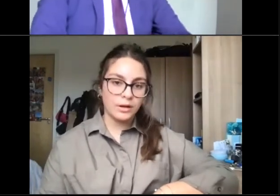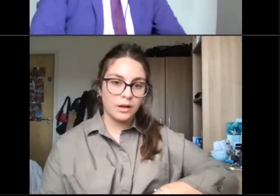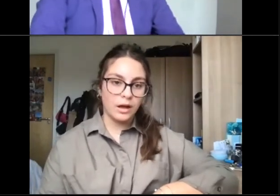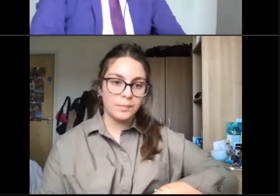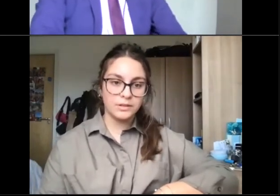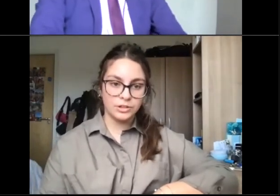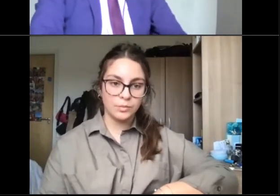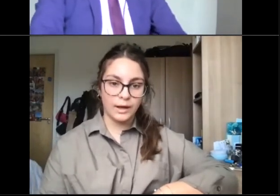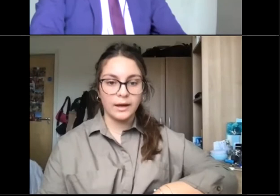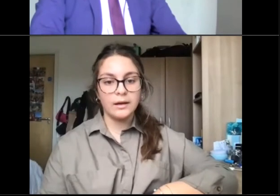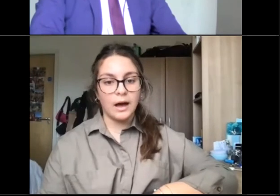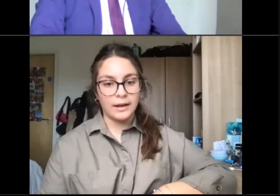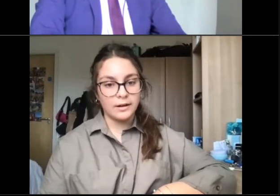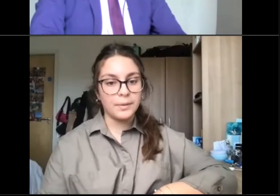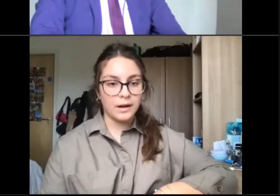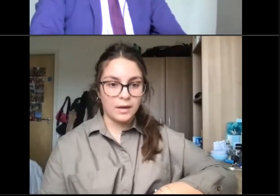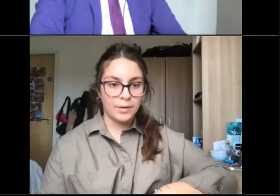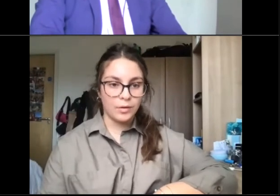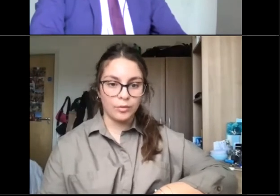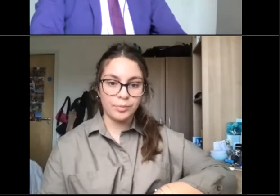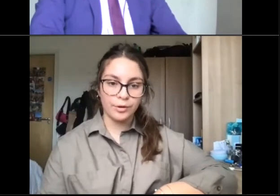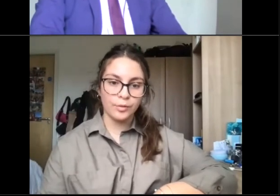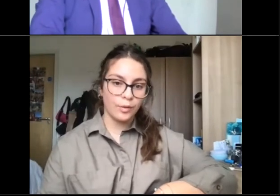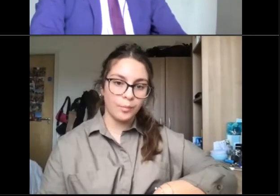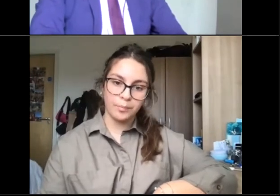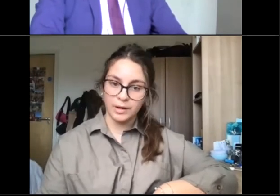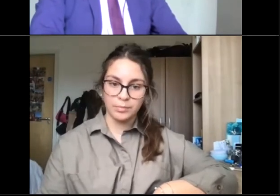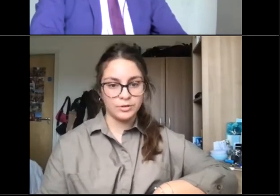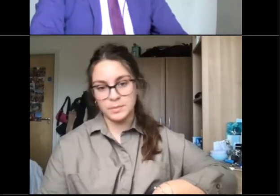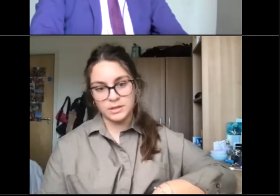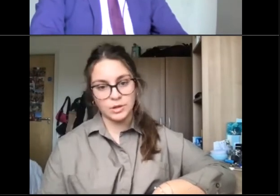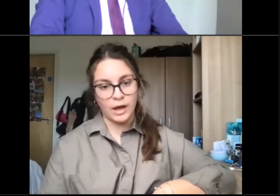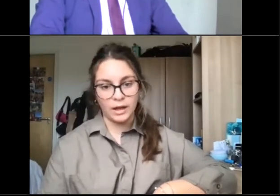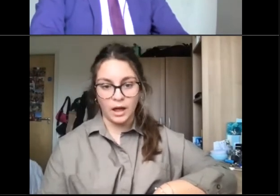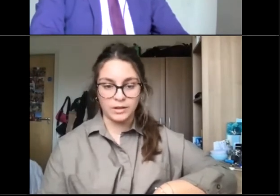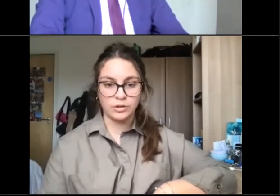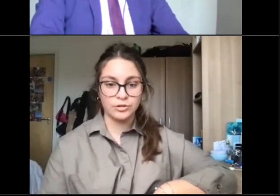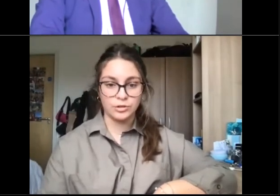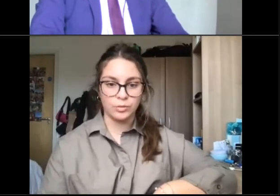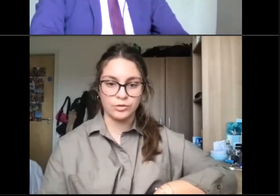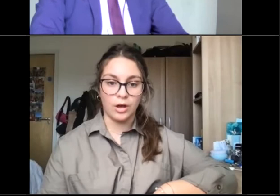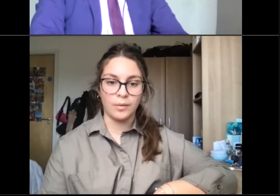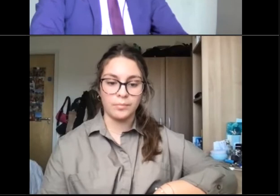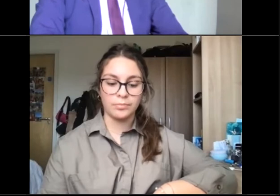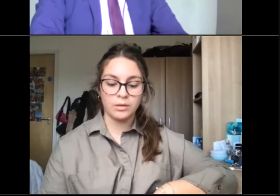put into a position where I ended up in an AP or a PRU, or being put into a position where